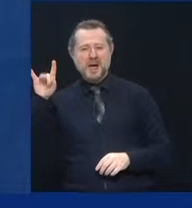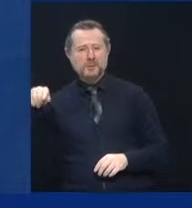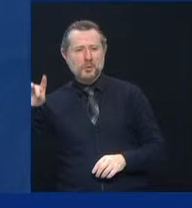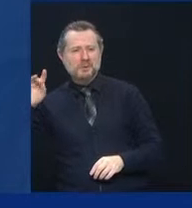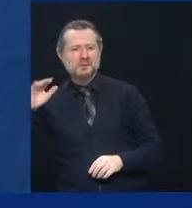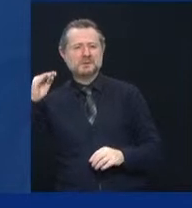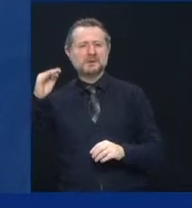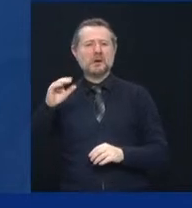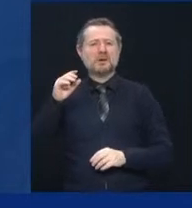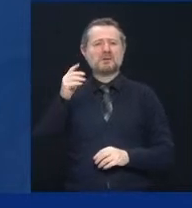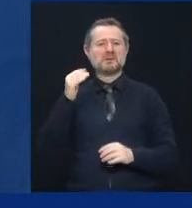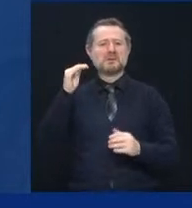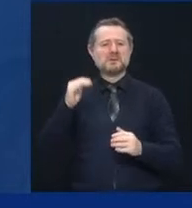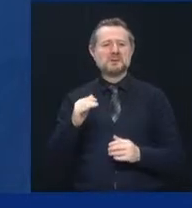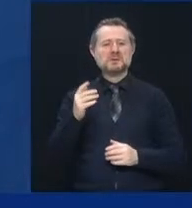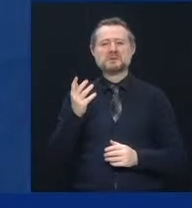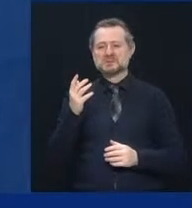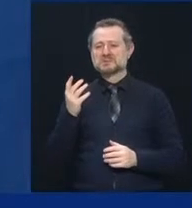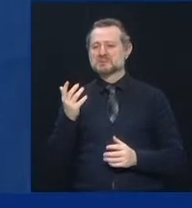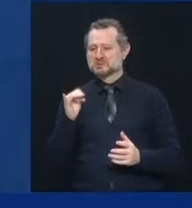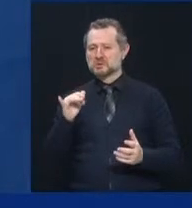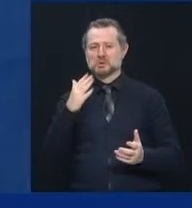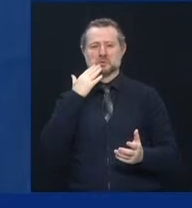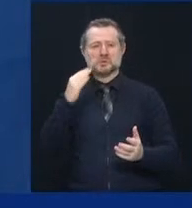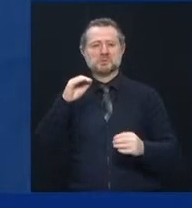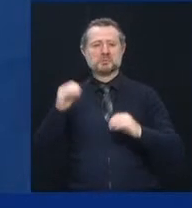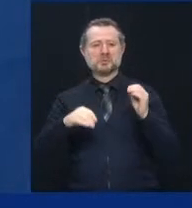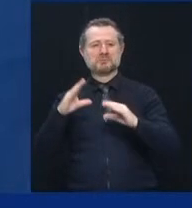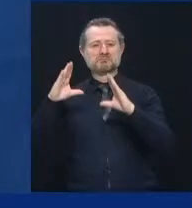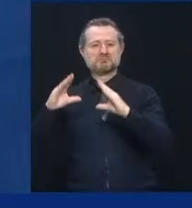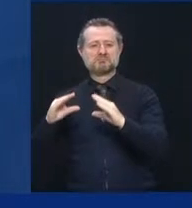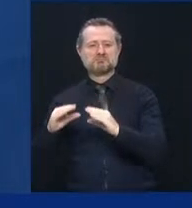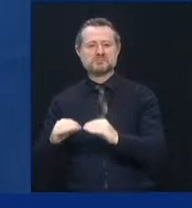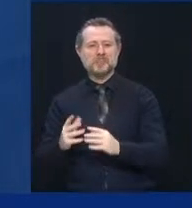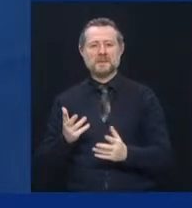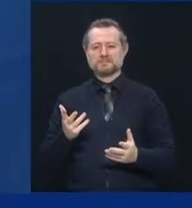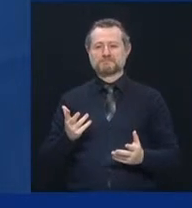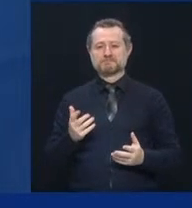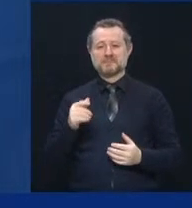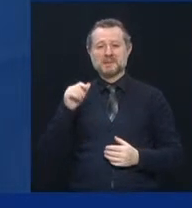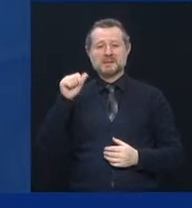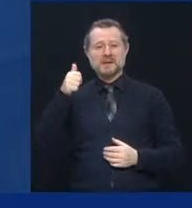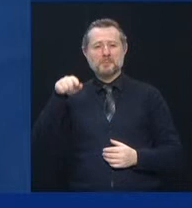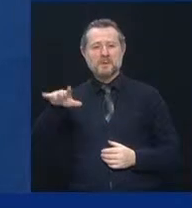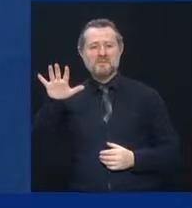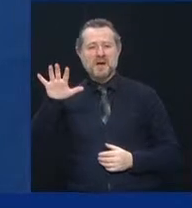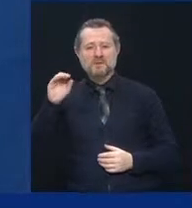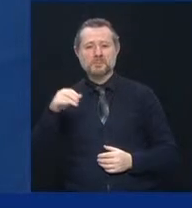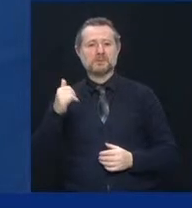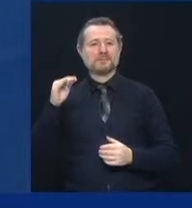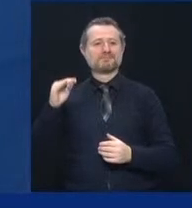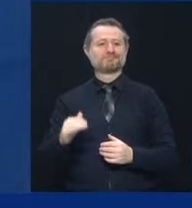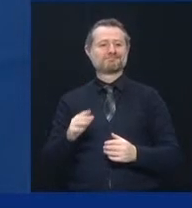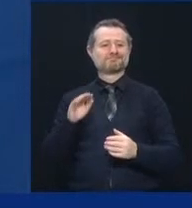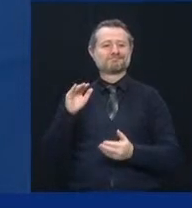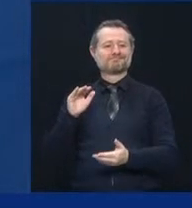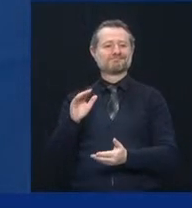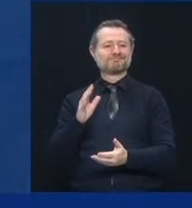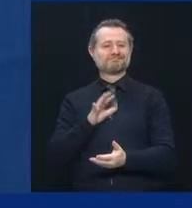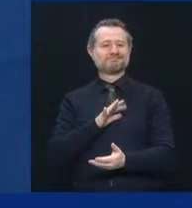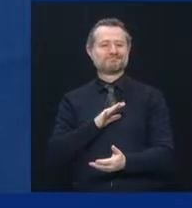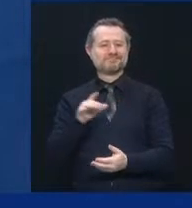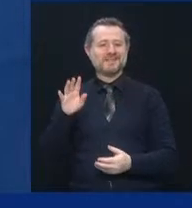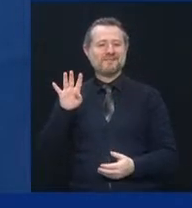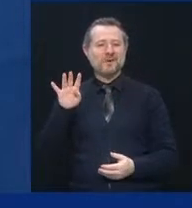And that's true all across the board. Monroe was up to 10.5, down to 4.5 on the yellow